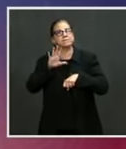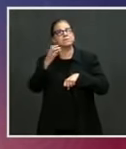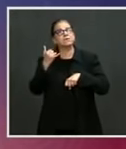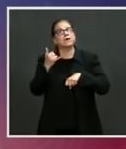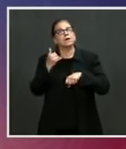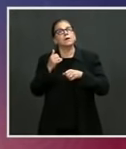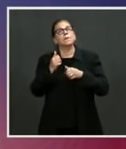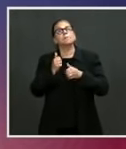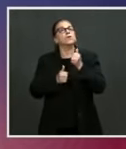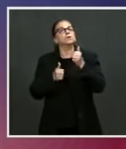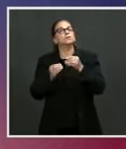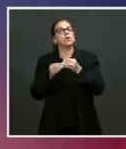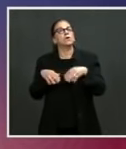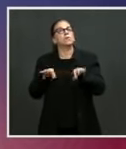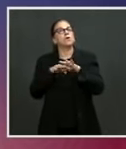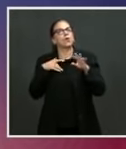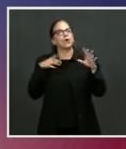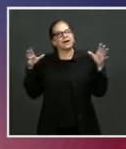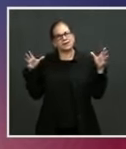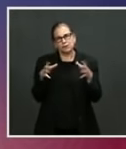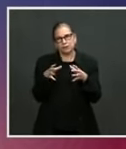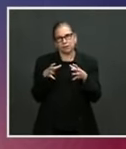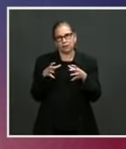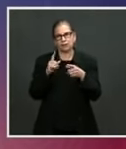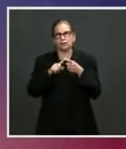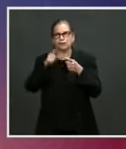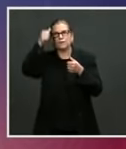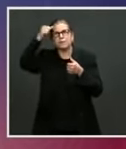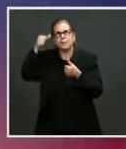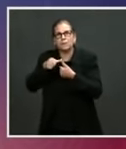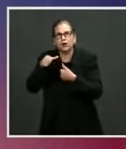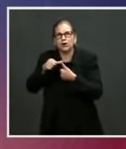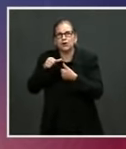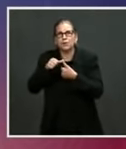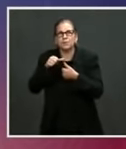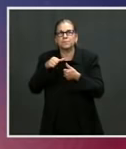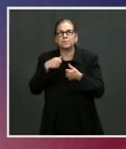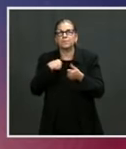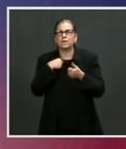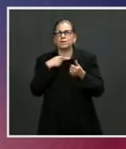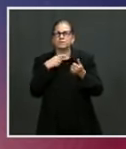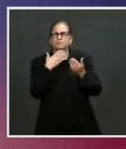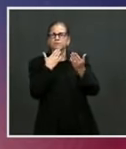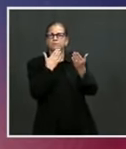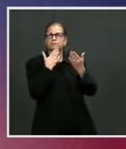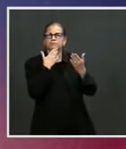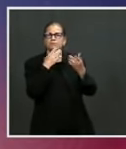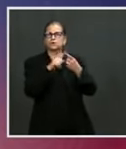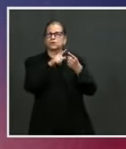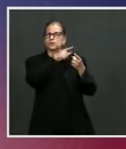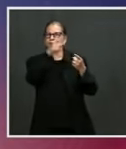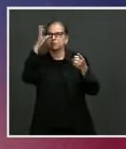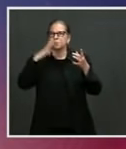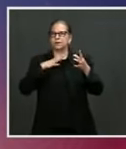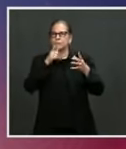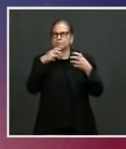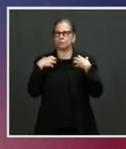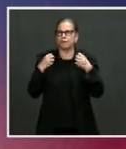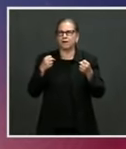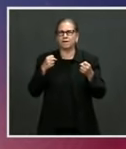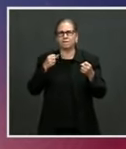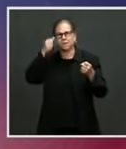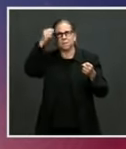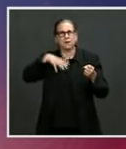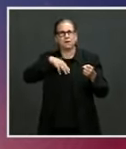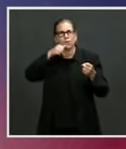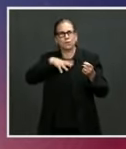remember. Remember that we owe the brave men and women who have lost their lives in service to this nation. And remember, too,